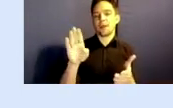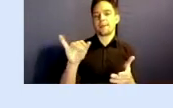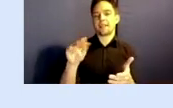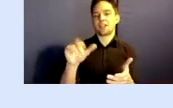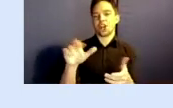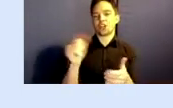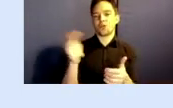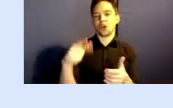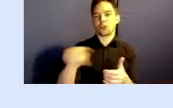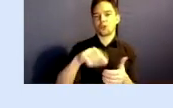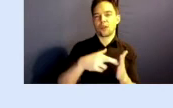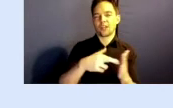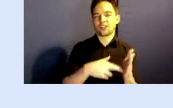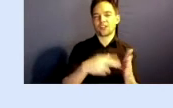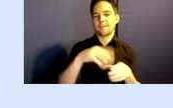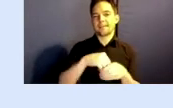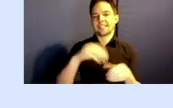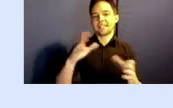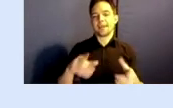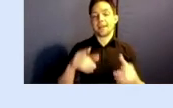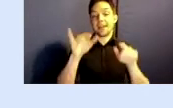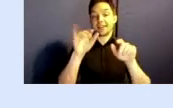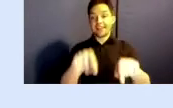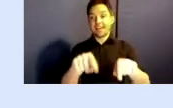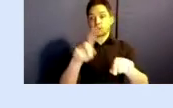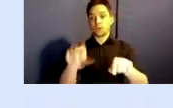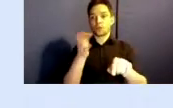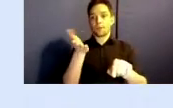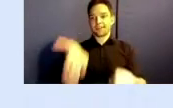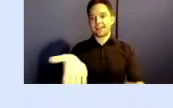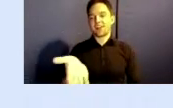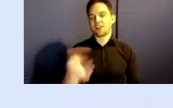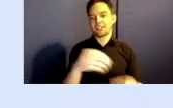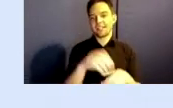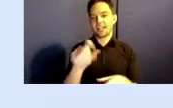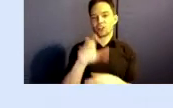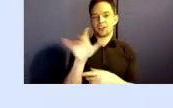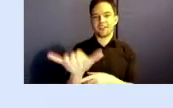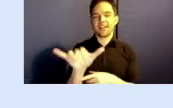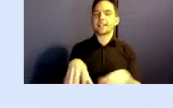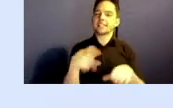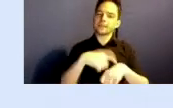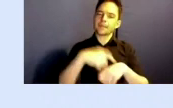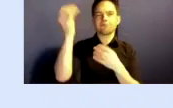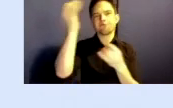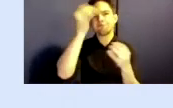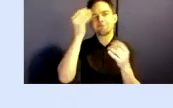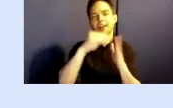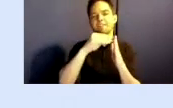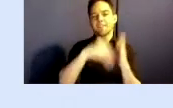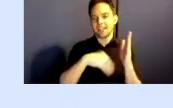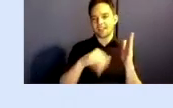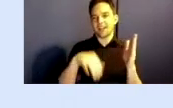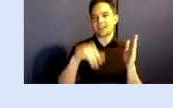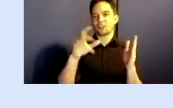registered participants, and this question will be there. So please do take some time and fill out the survey and